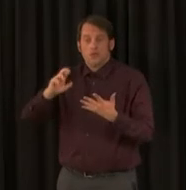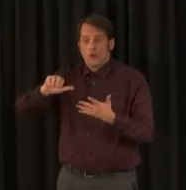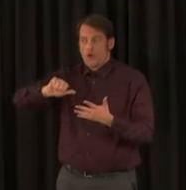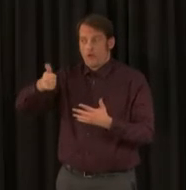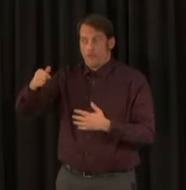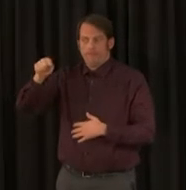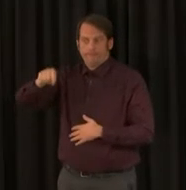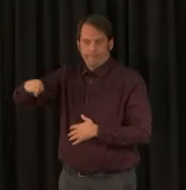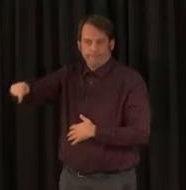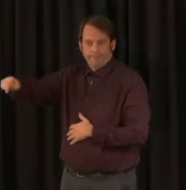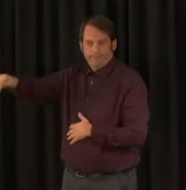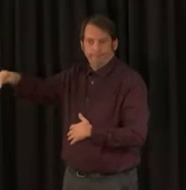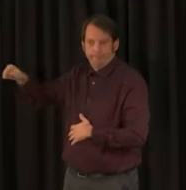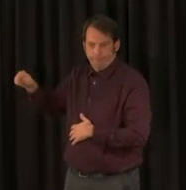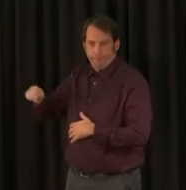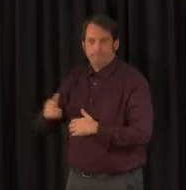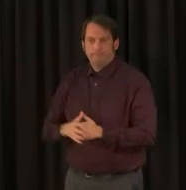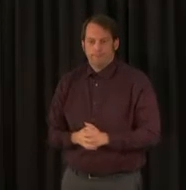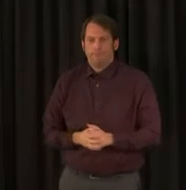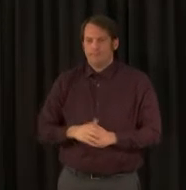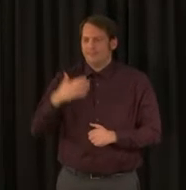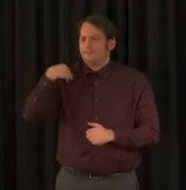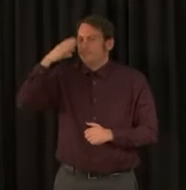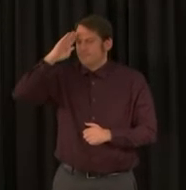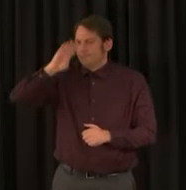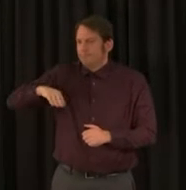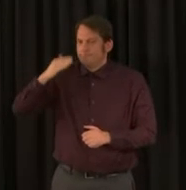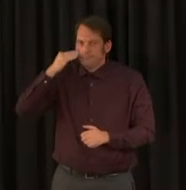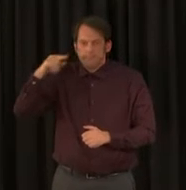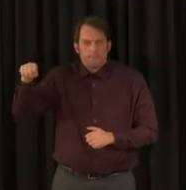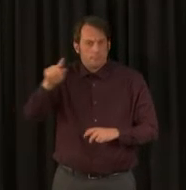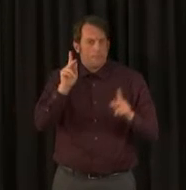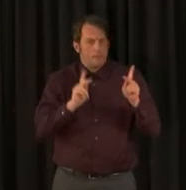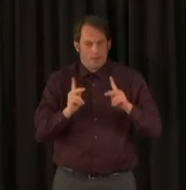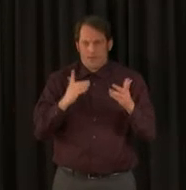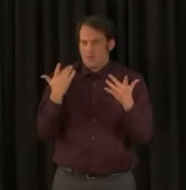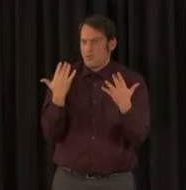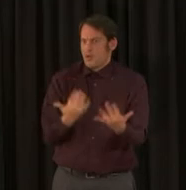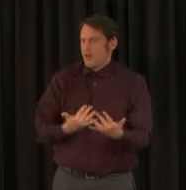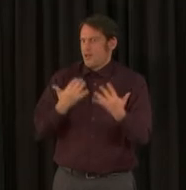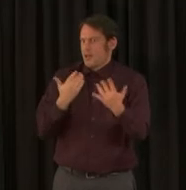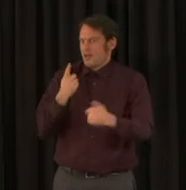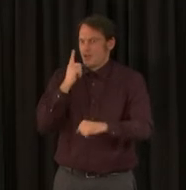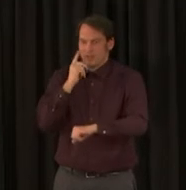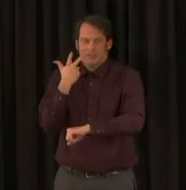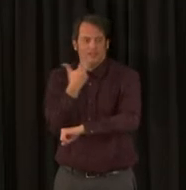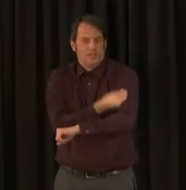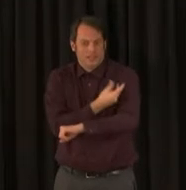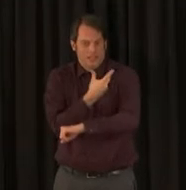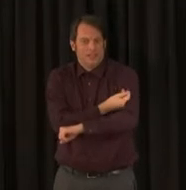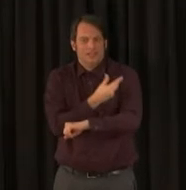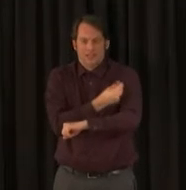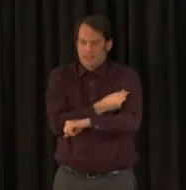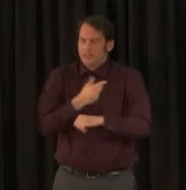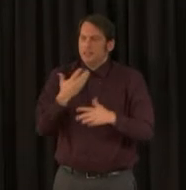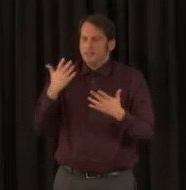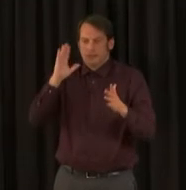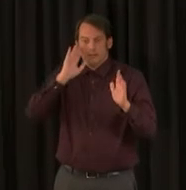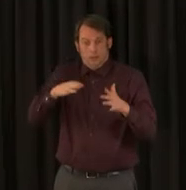we know the vaccine is coming, we know that resources are coming, but we also know that people are still very, very much in the thick